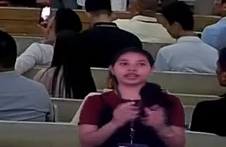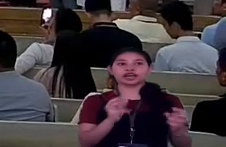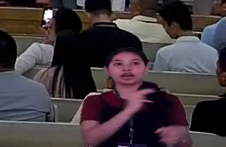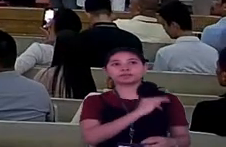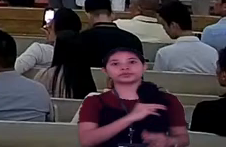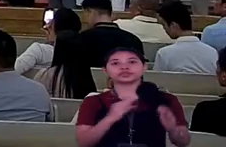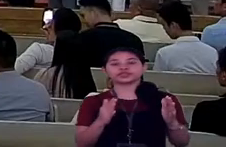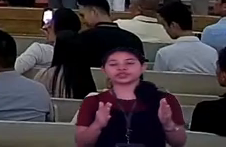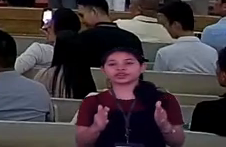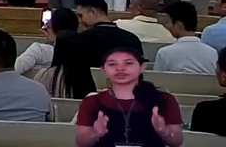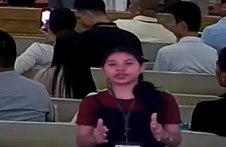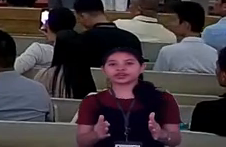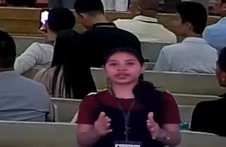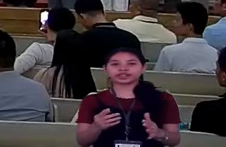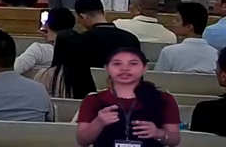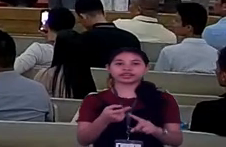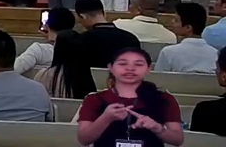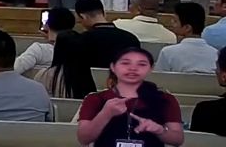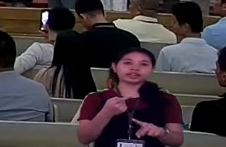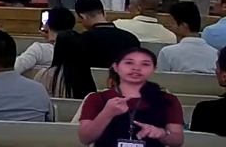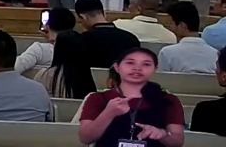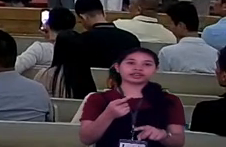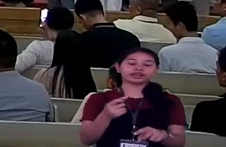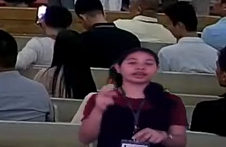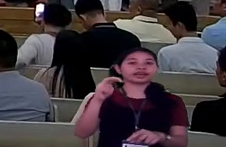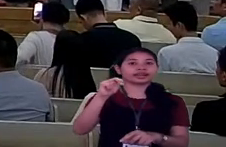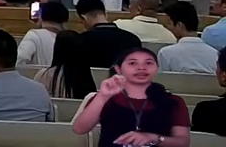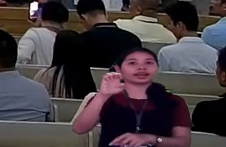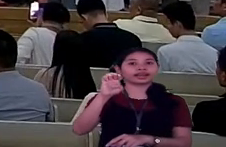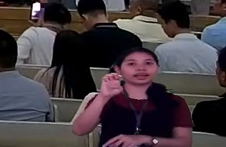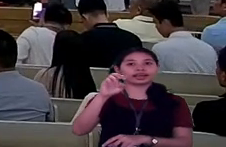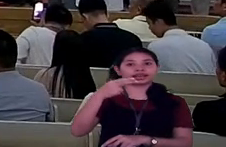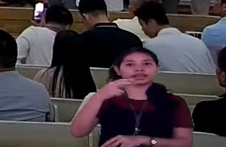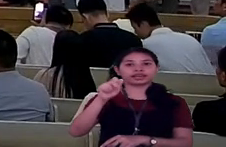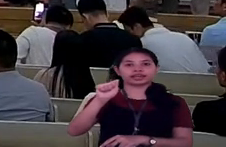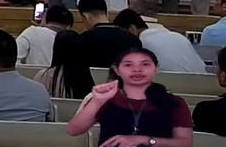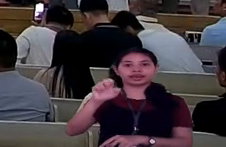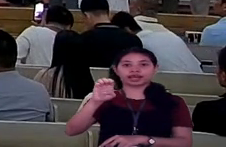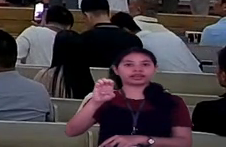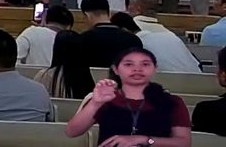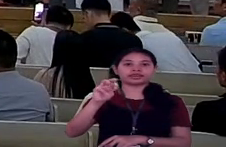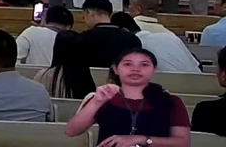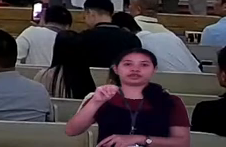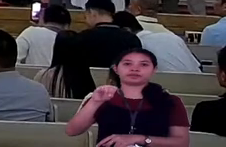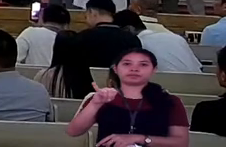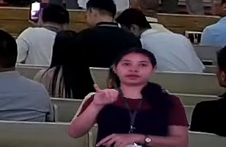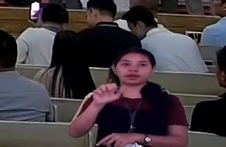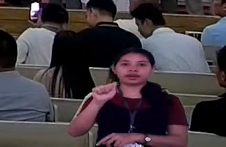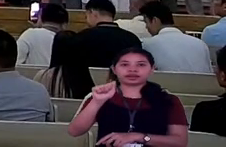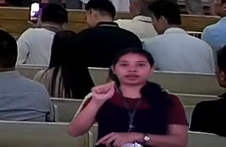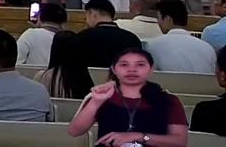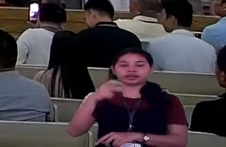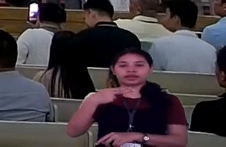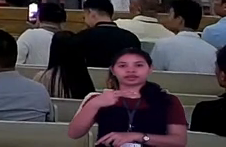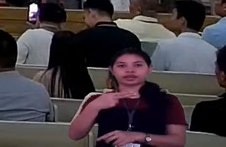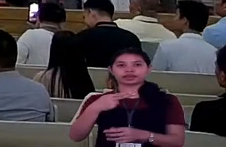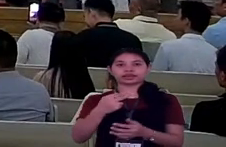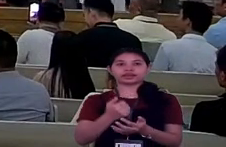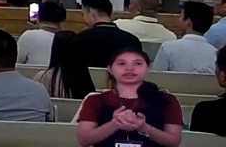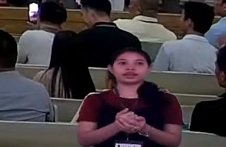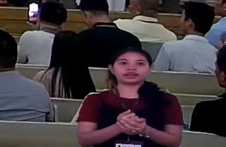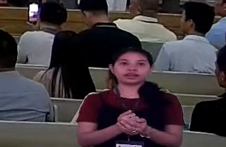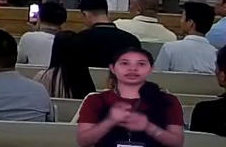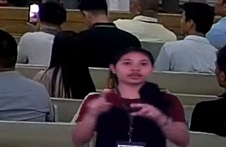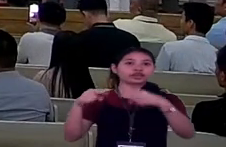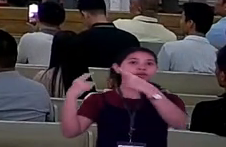and sisters in Christ. This is your missionary, Nehemiah Kiros. I am one of the newest missionaries accepted this batch